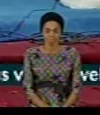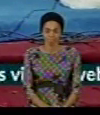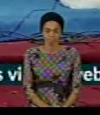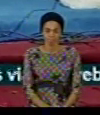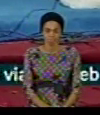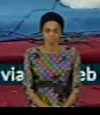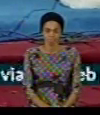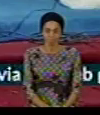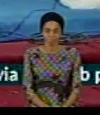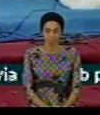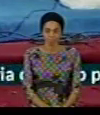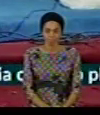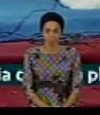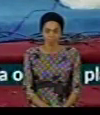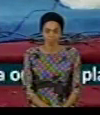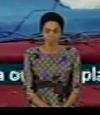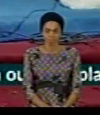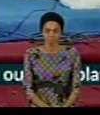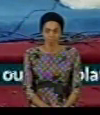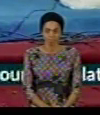3 years ago.